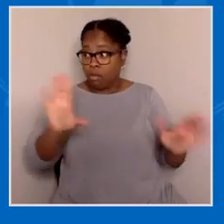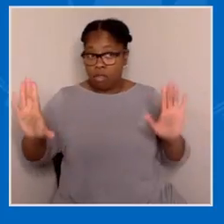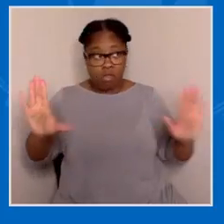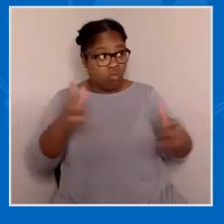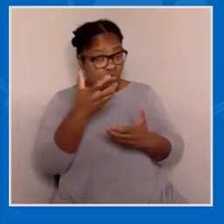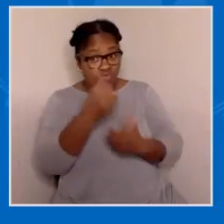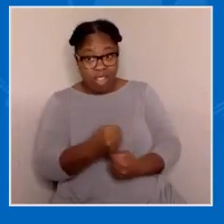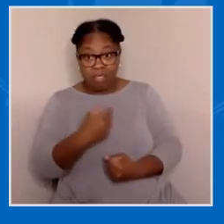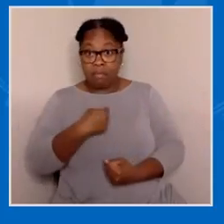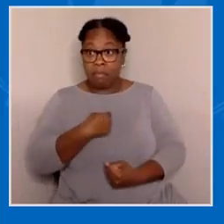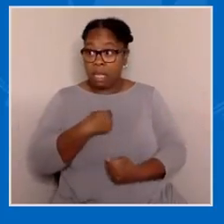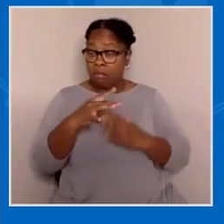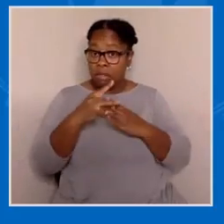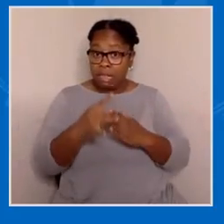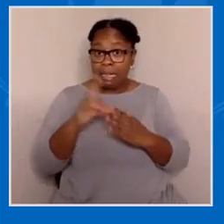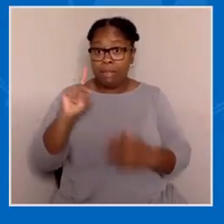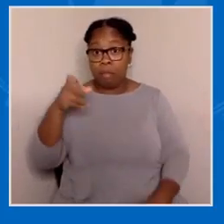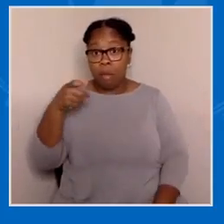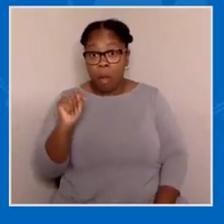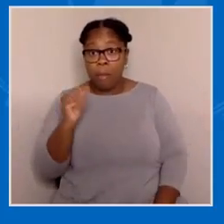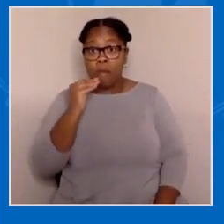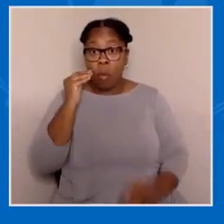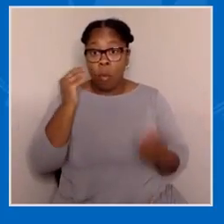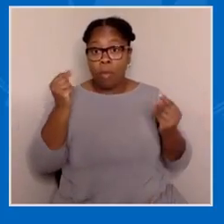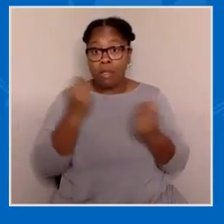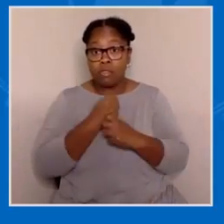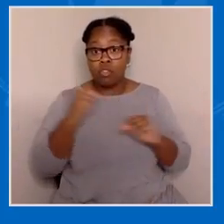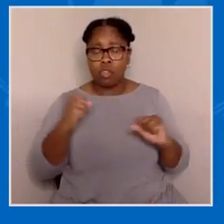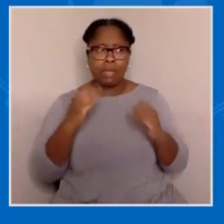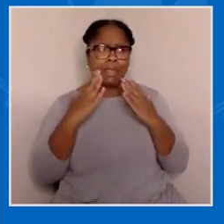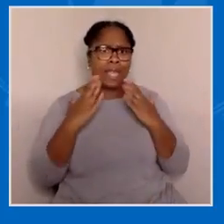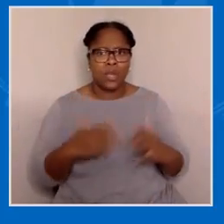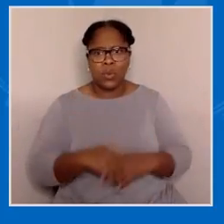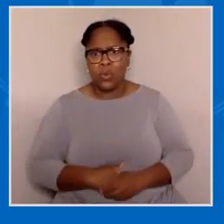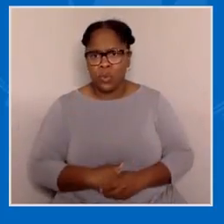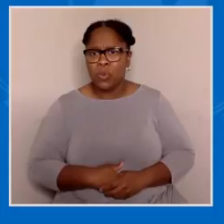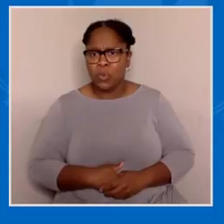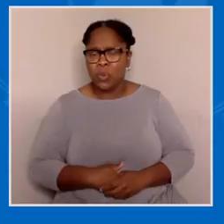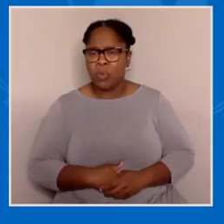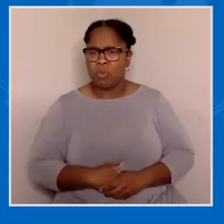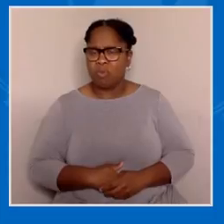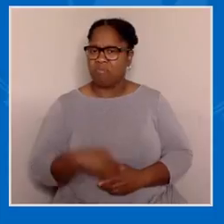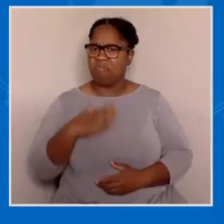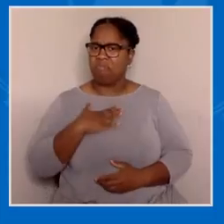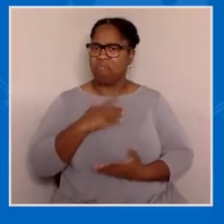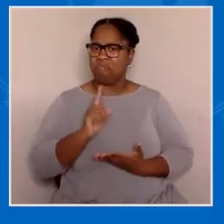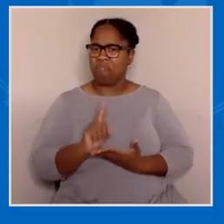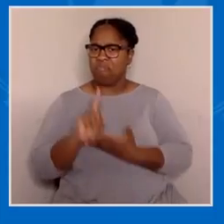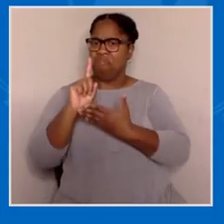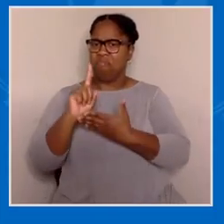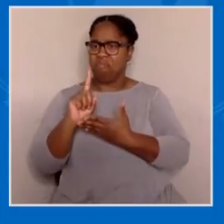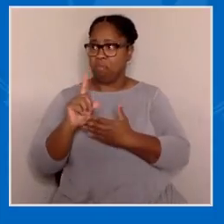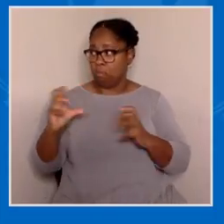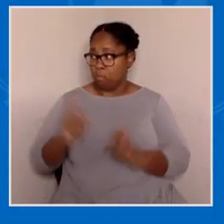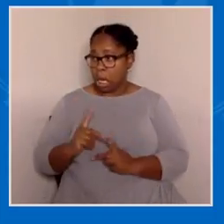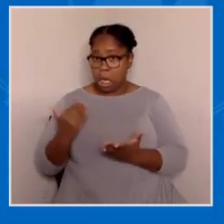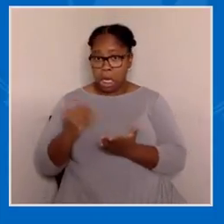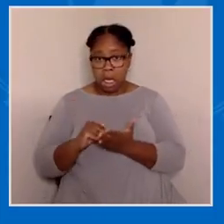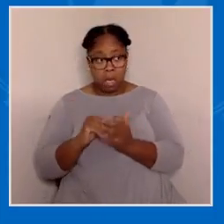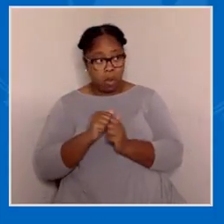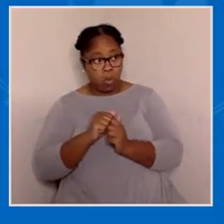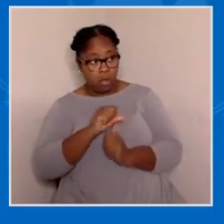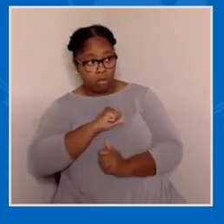the Department of Homeland Security. Thank you for the privilege of returning with the consent of the Senate to government